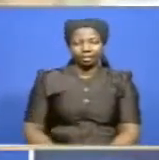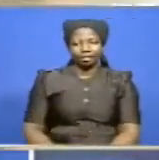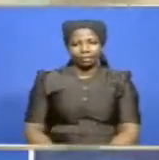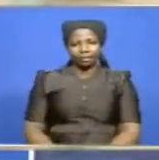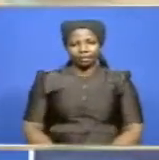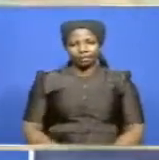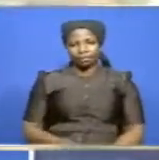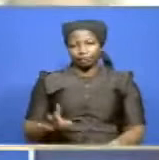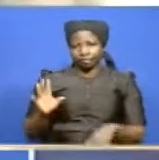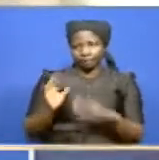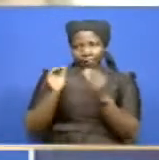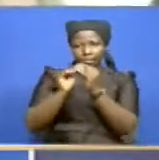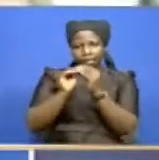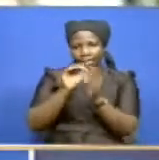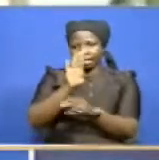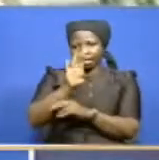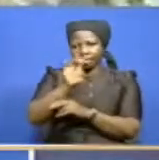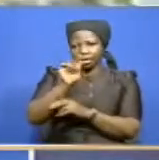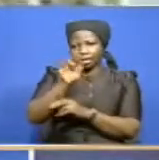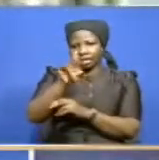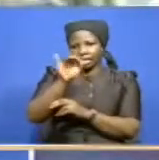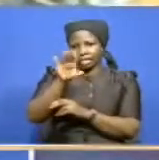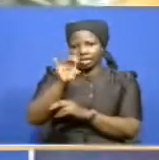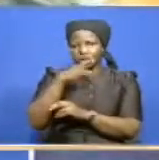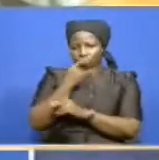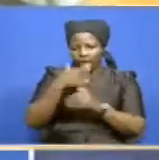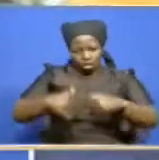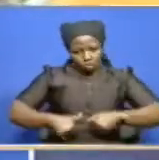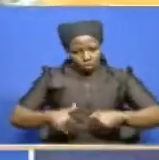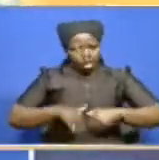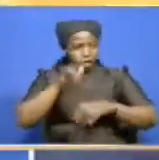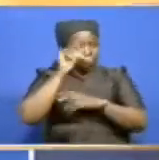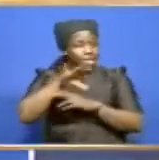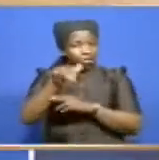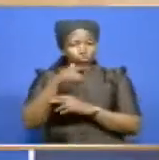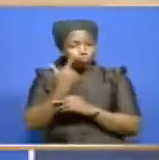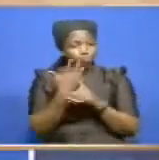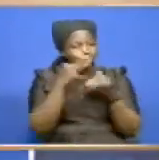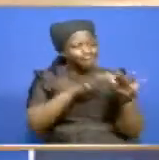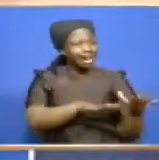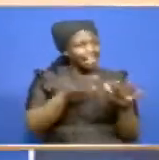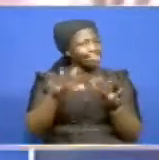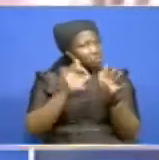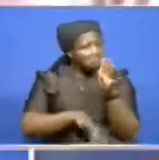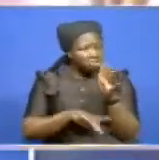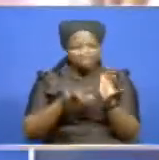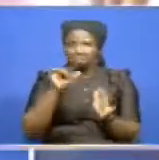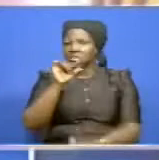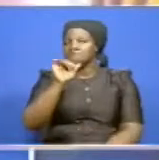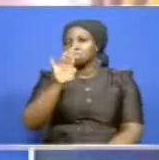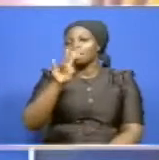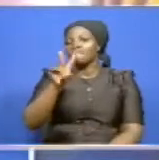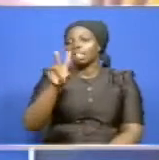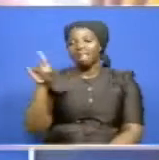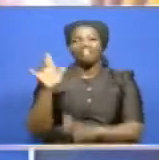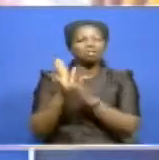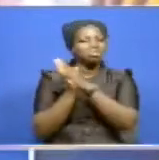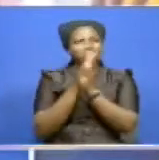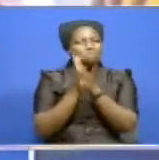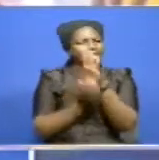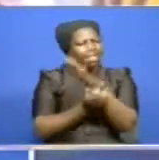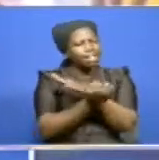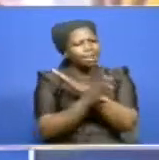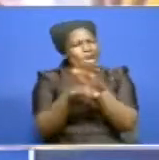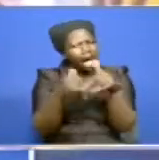Meet Beatrice Adhiambo, a youth from Mombasa County who is a victim of gender-based violence. Adhiambo narrates how one